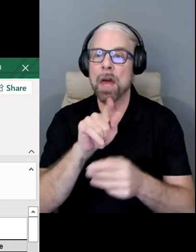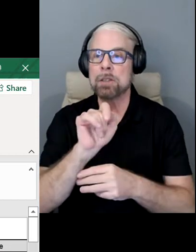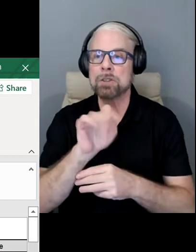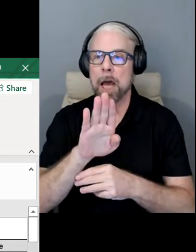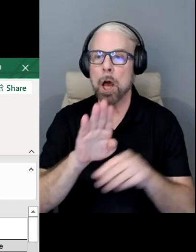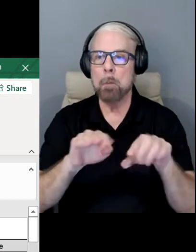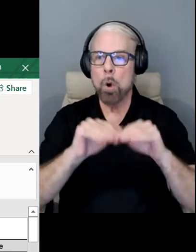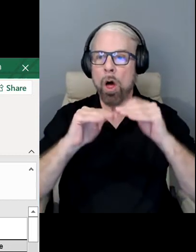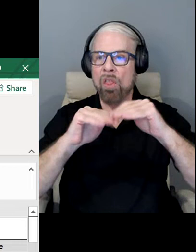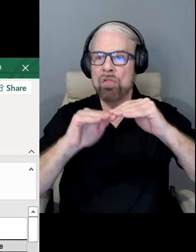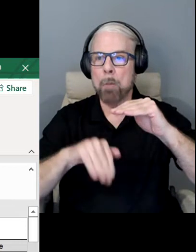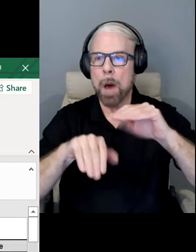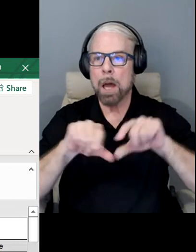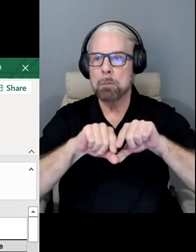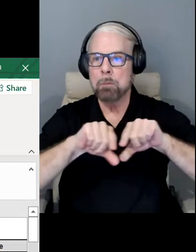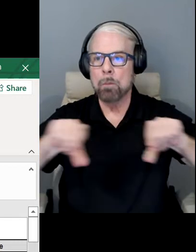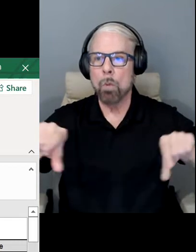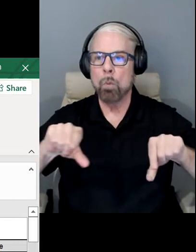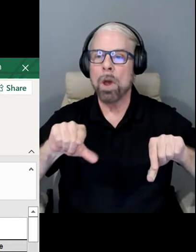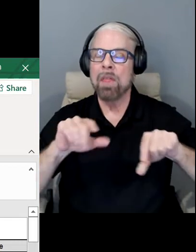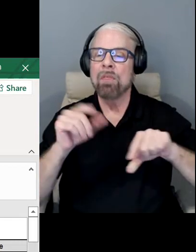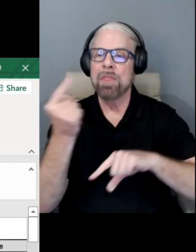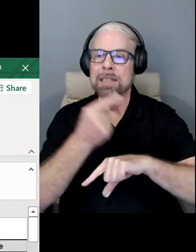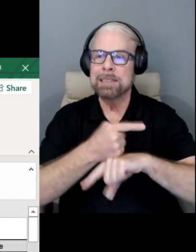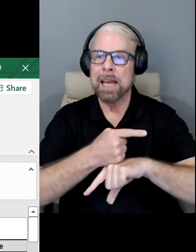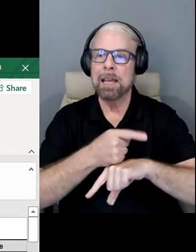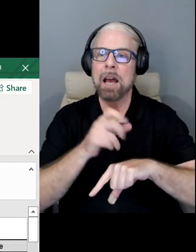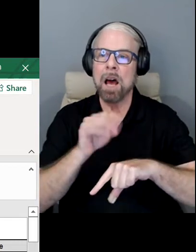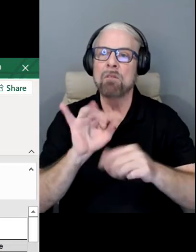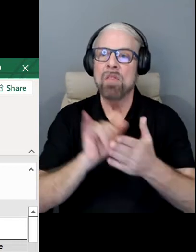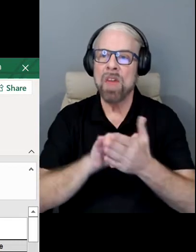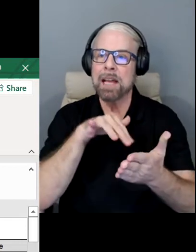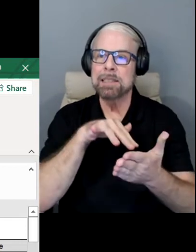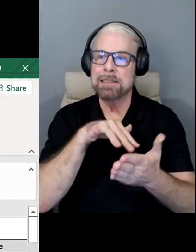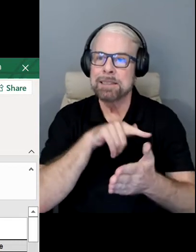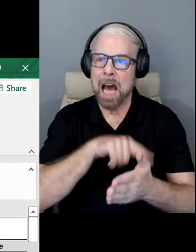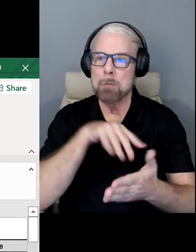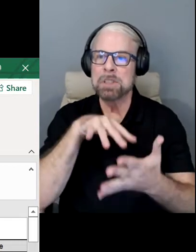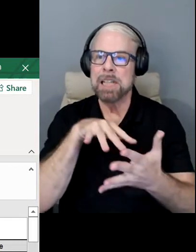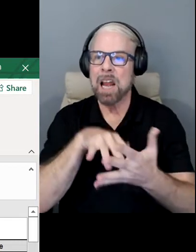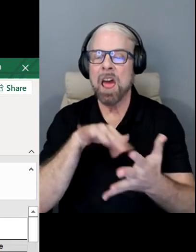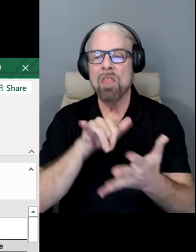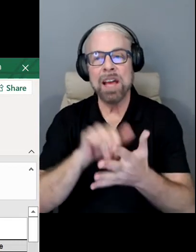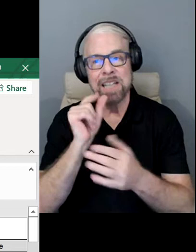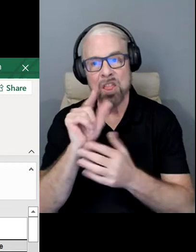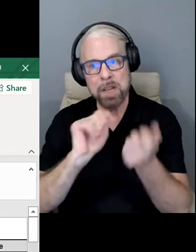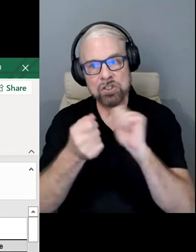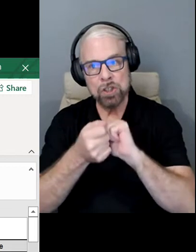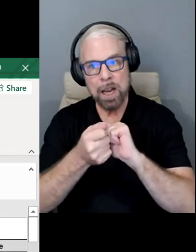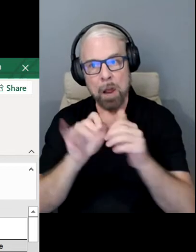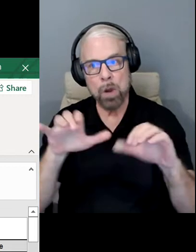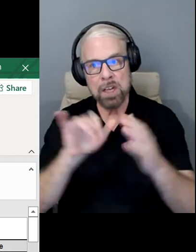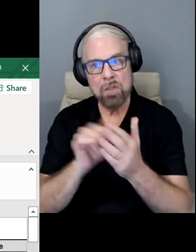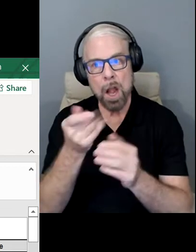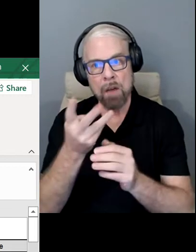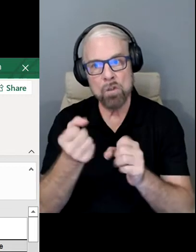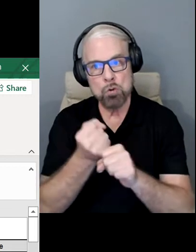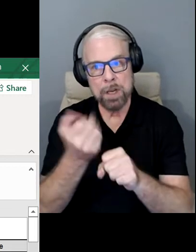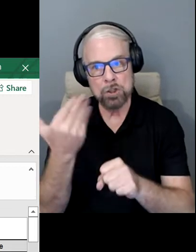bottom correspond to the days of the time study. That's actually a little change from how we did this a few years